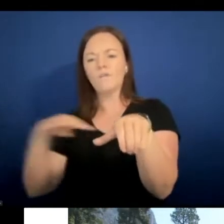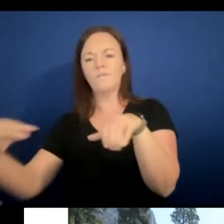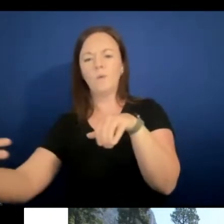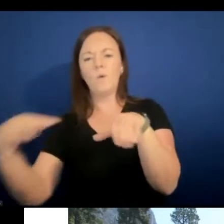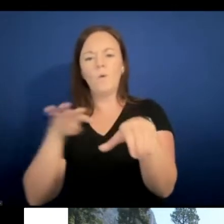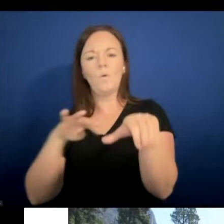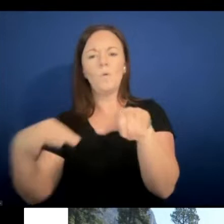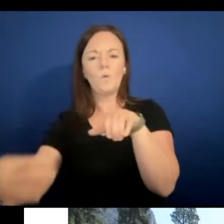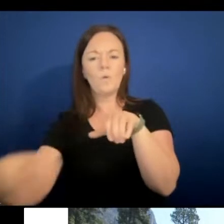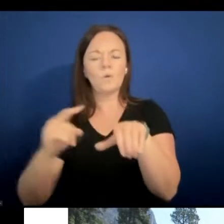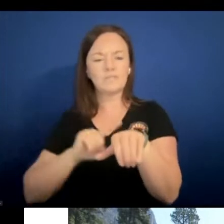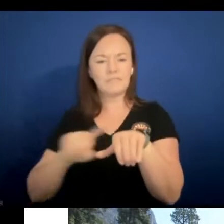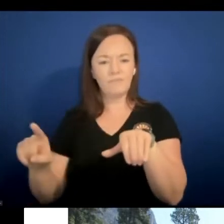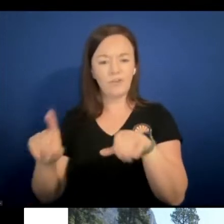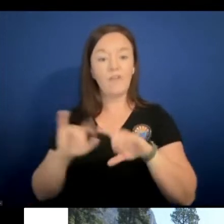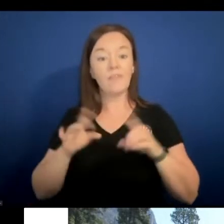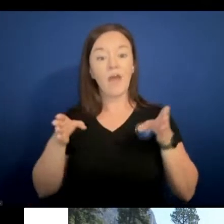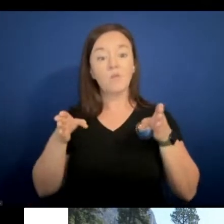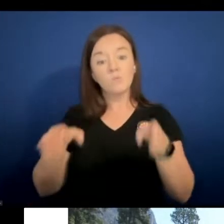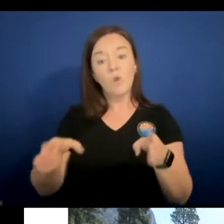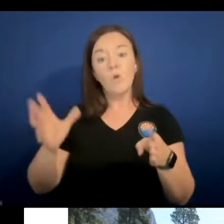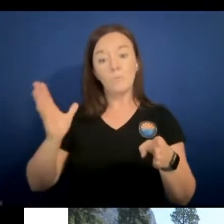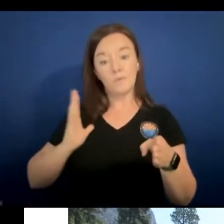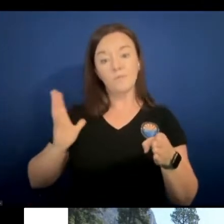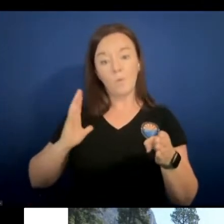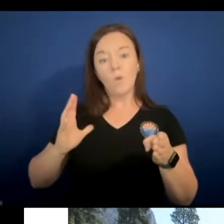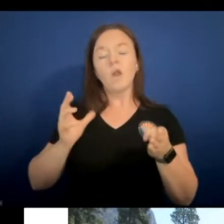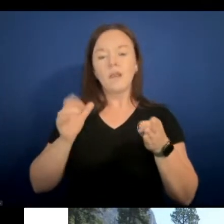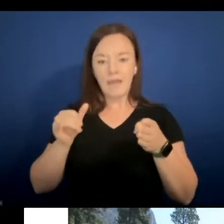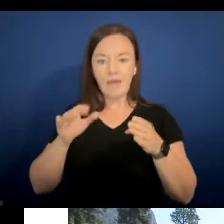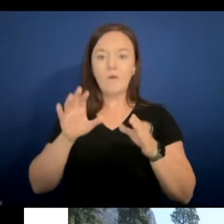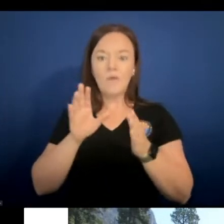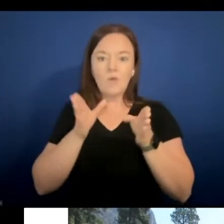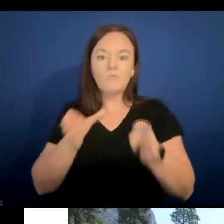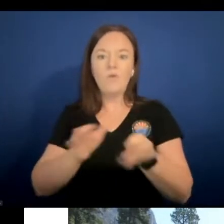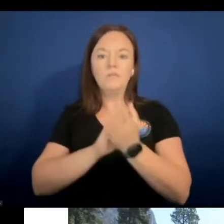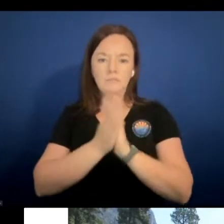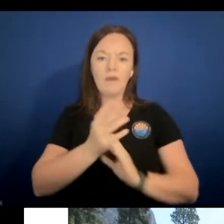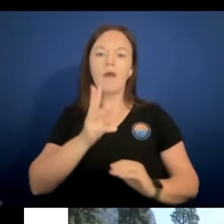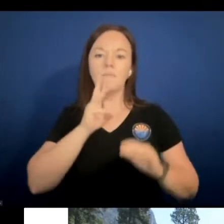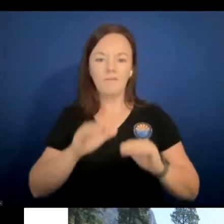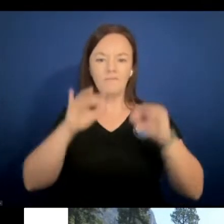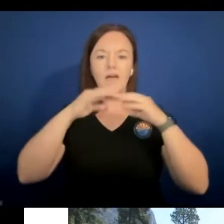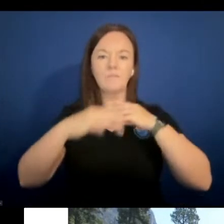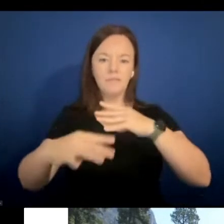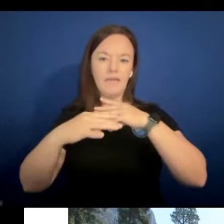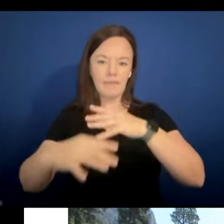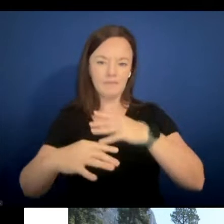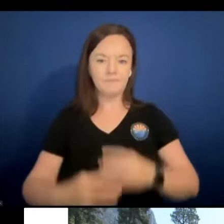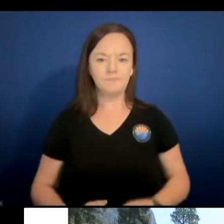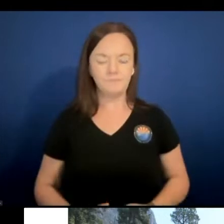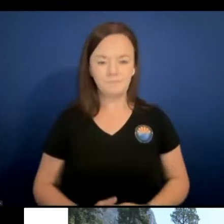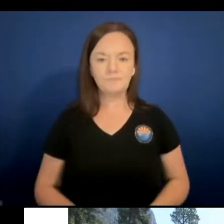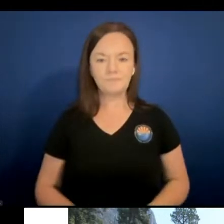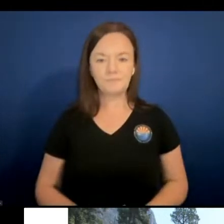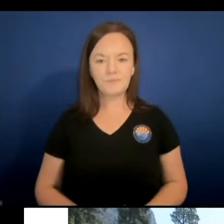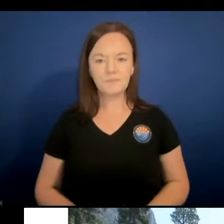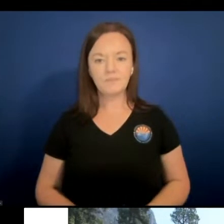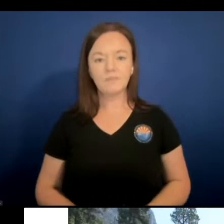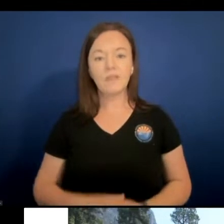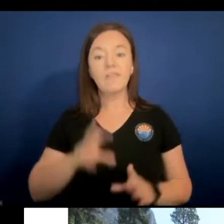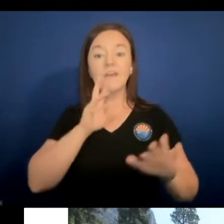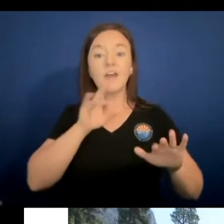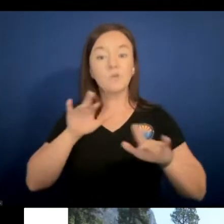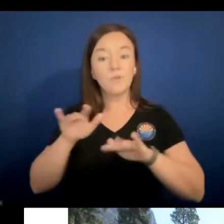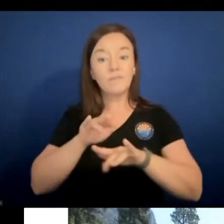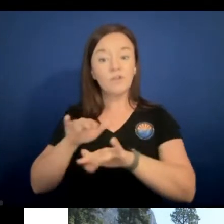before is now the bottom of the floodplain. And the river is